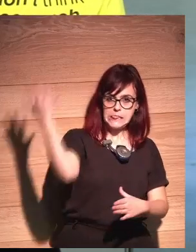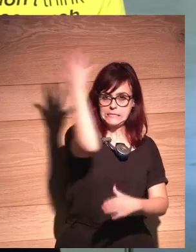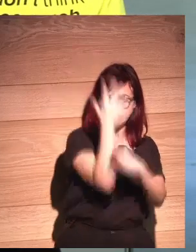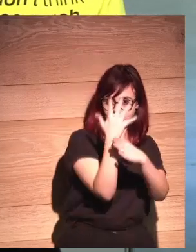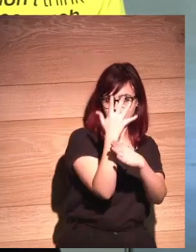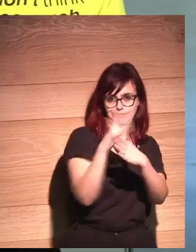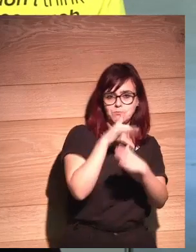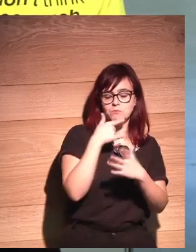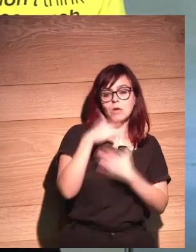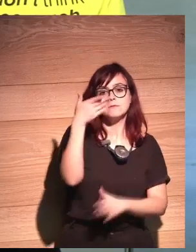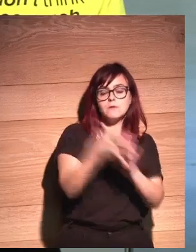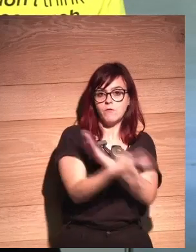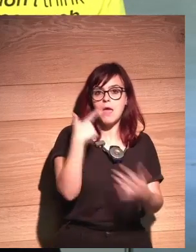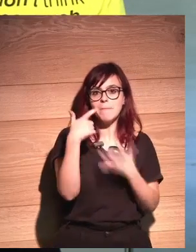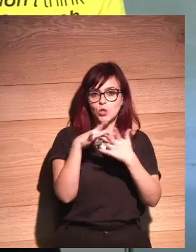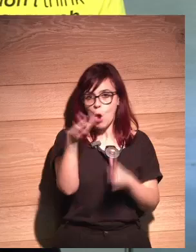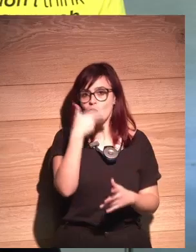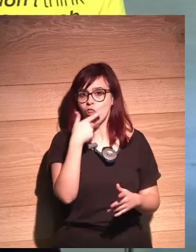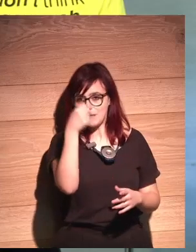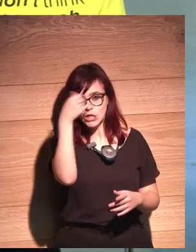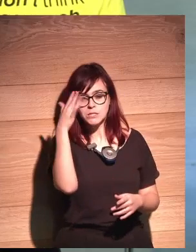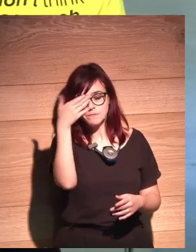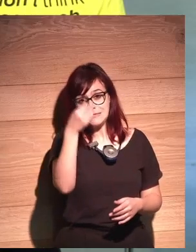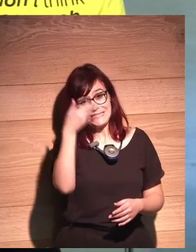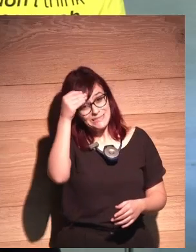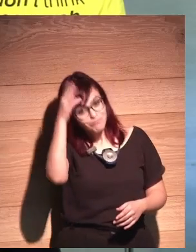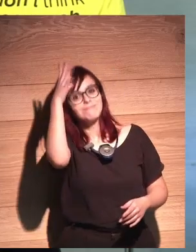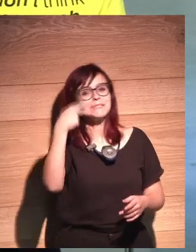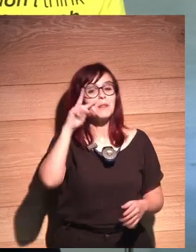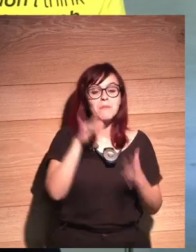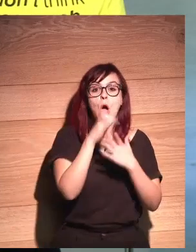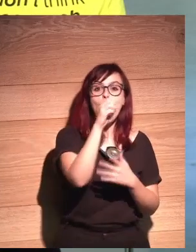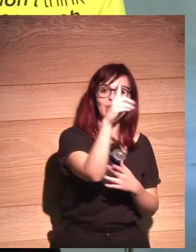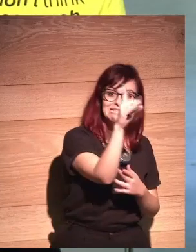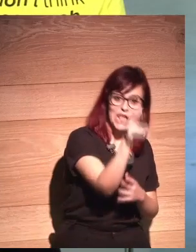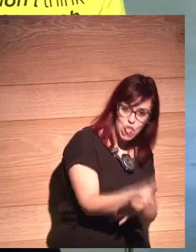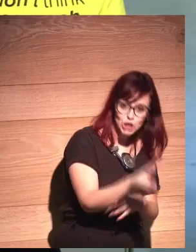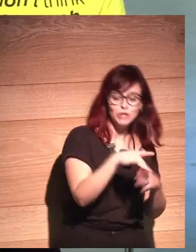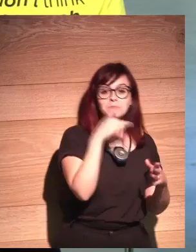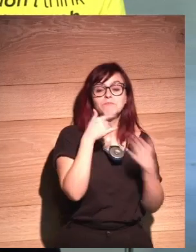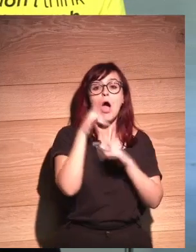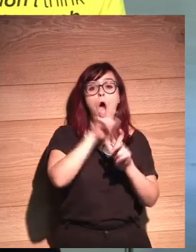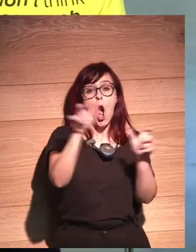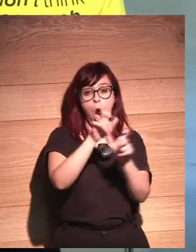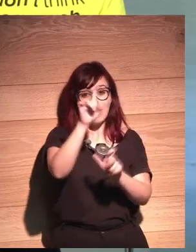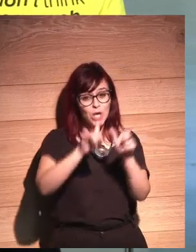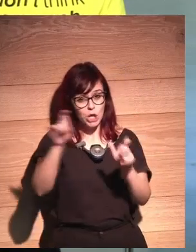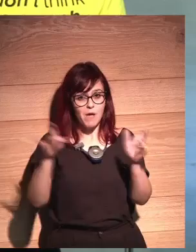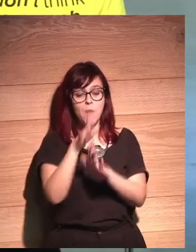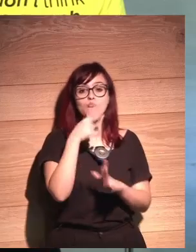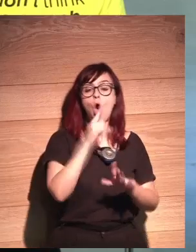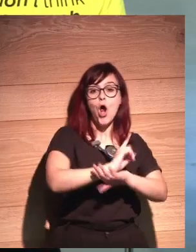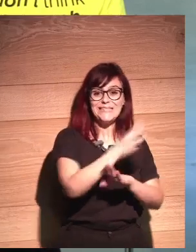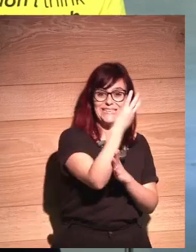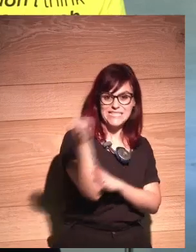in engineering, the algorithm would understand that you have generated more cooperation because of your knowledge. And for example,